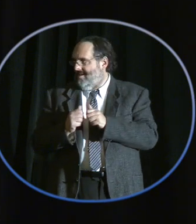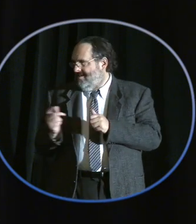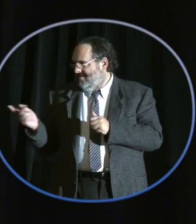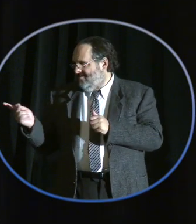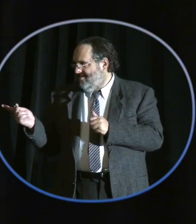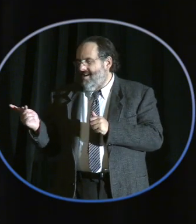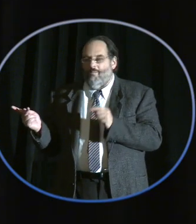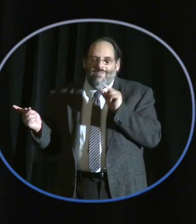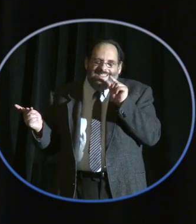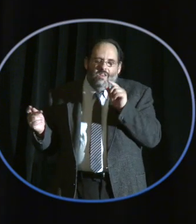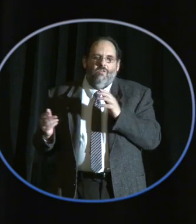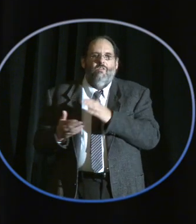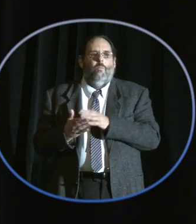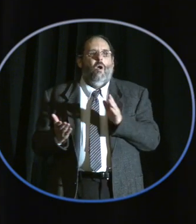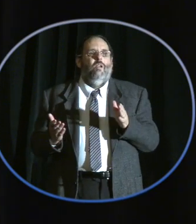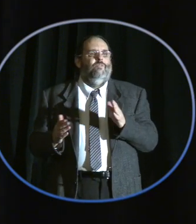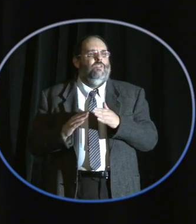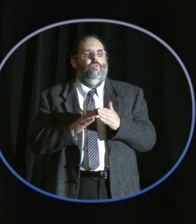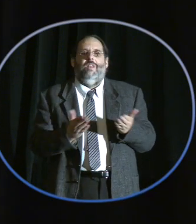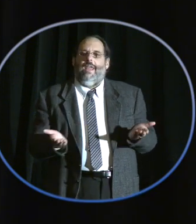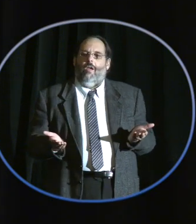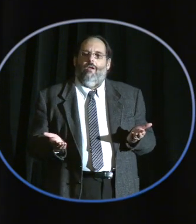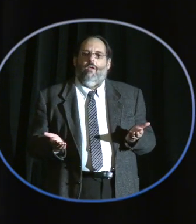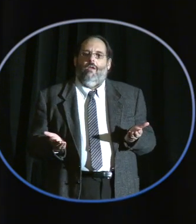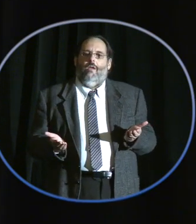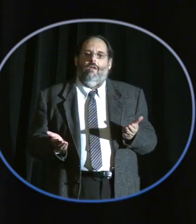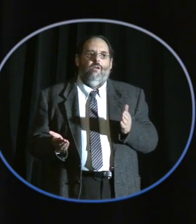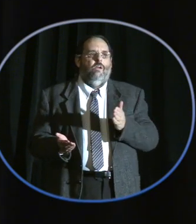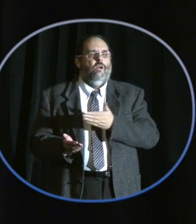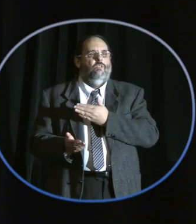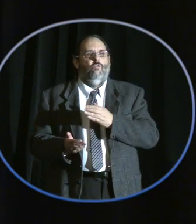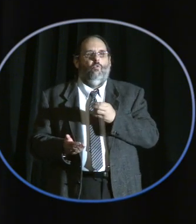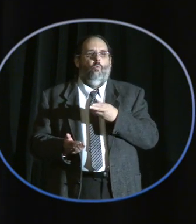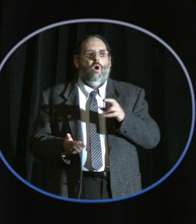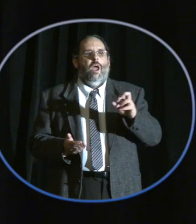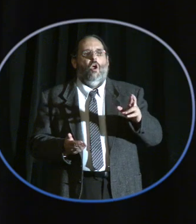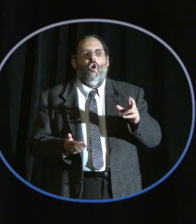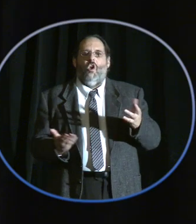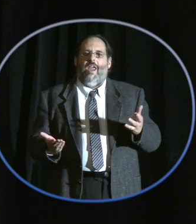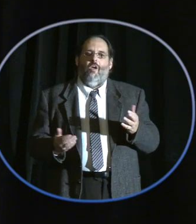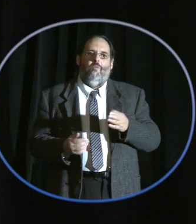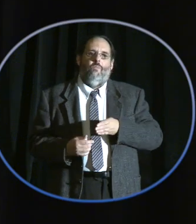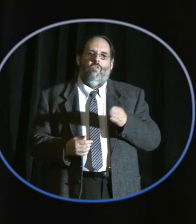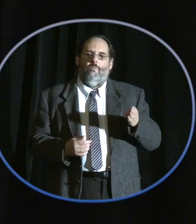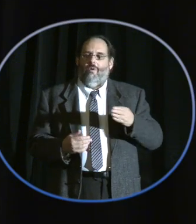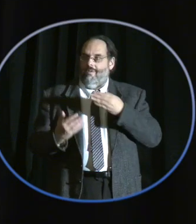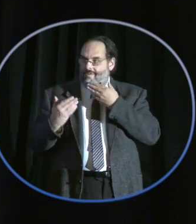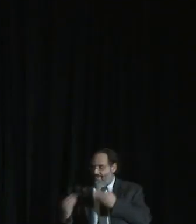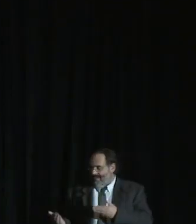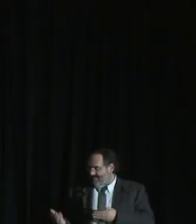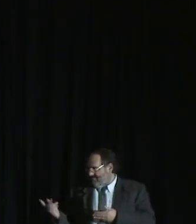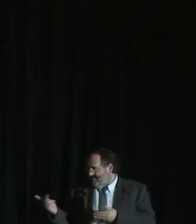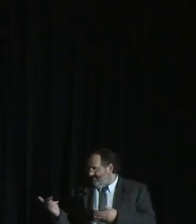little part of the community concert choir of Baltimore. So Marco, thank you.